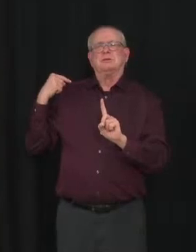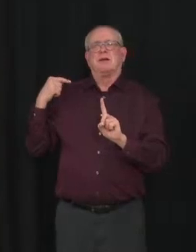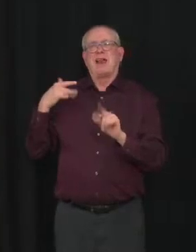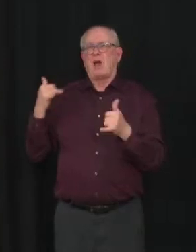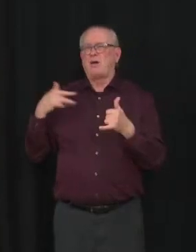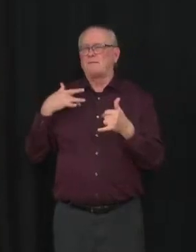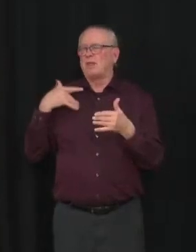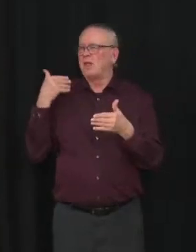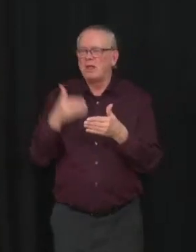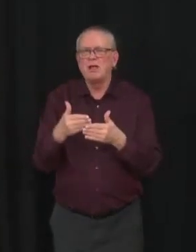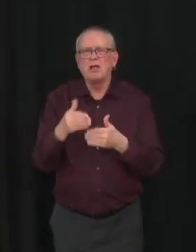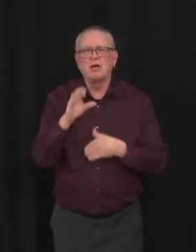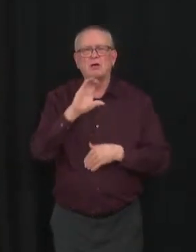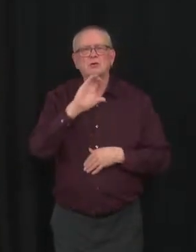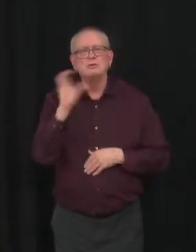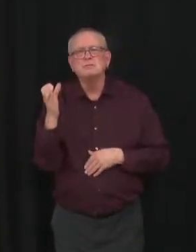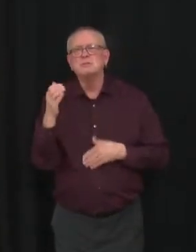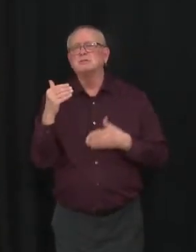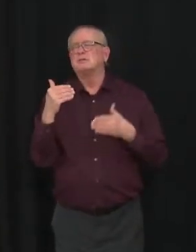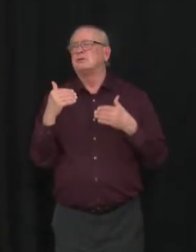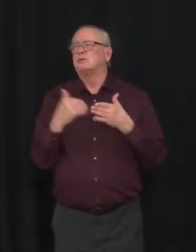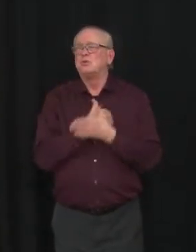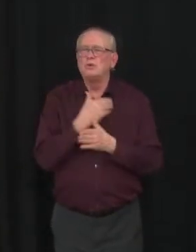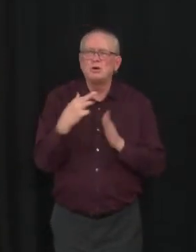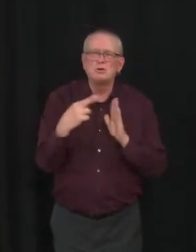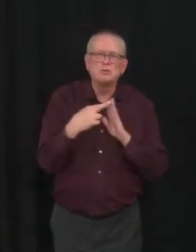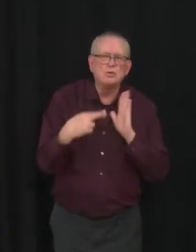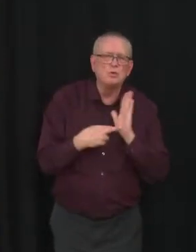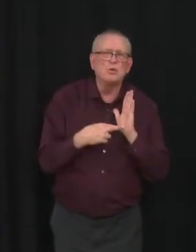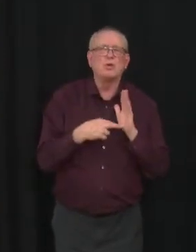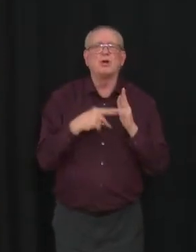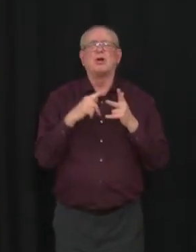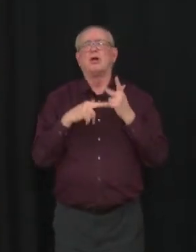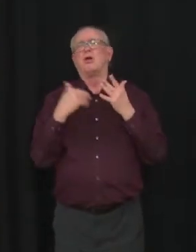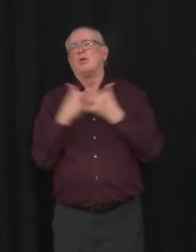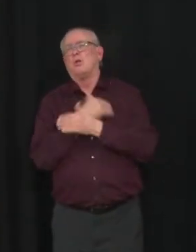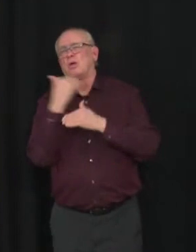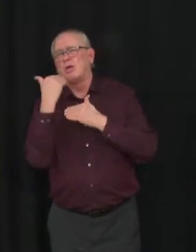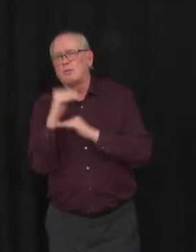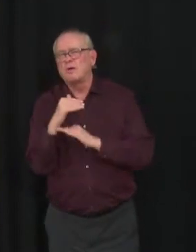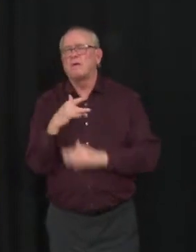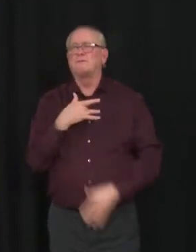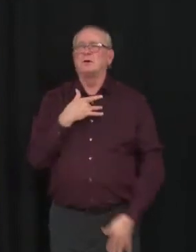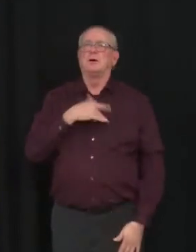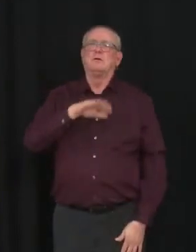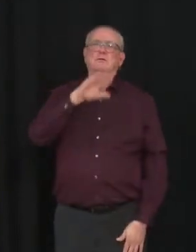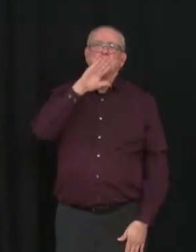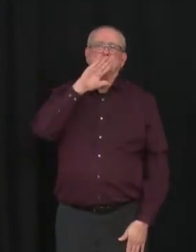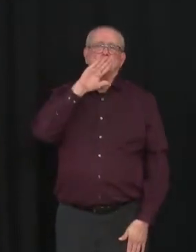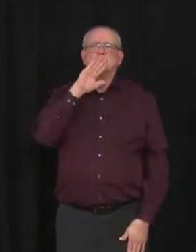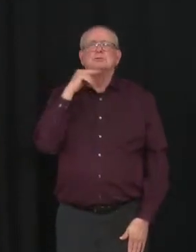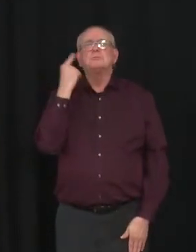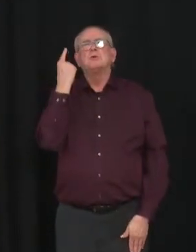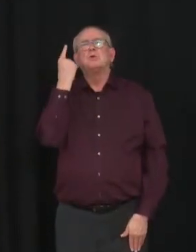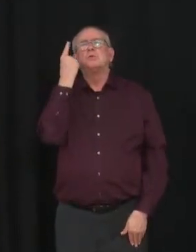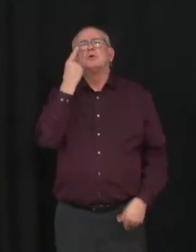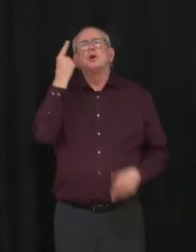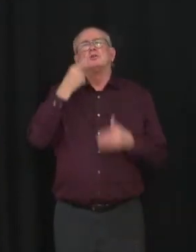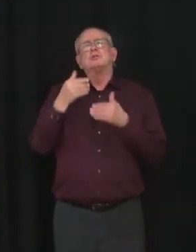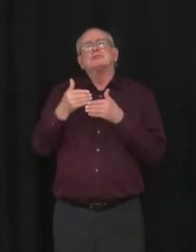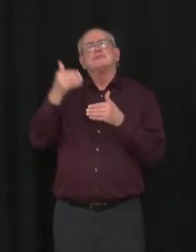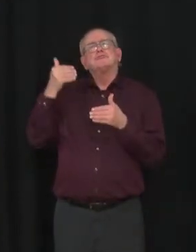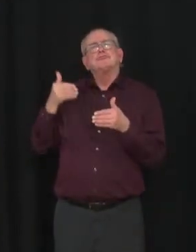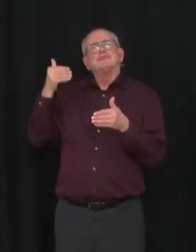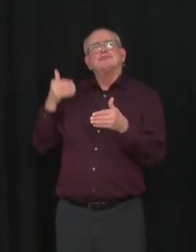feeling in some sort of way about new measures coming down. Just wondering if there was any options for